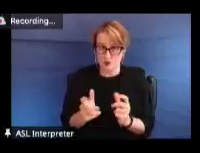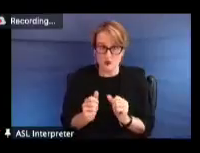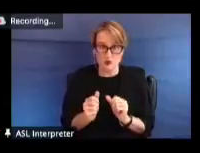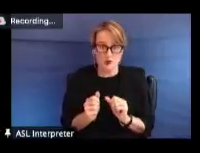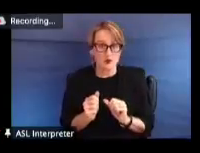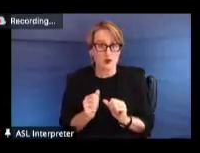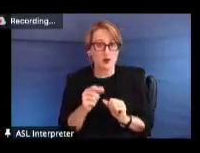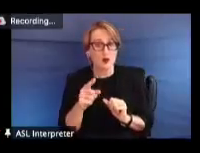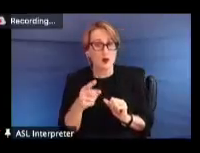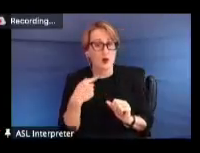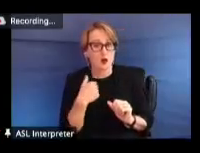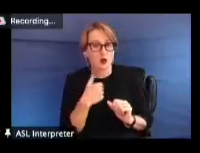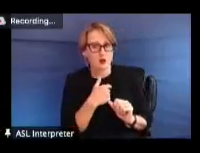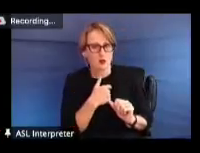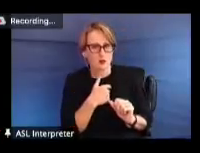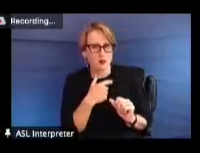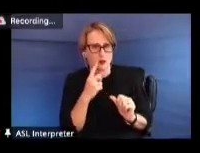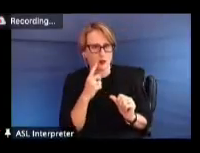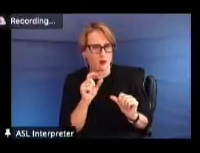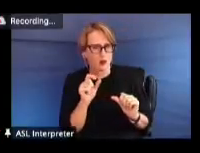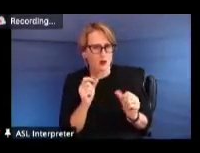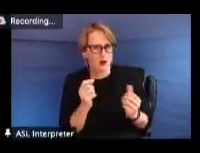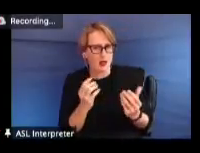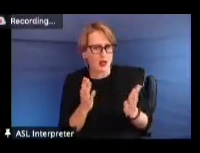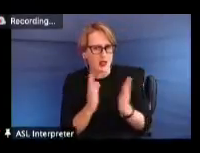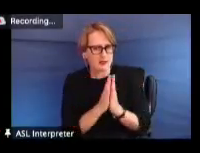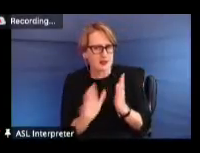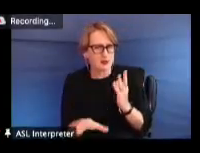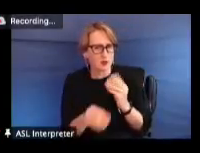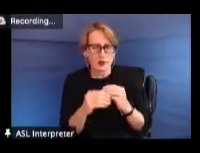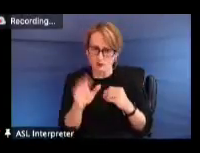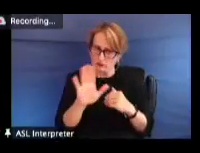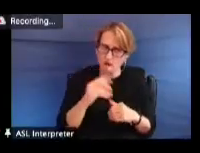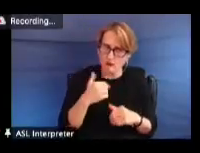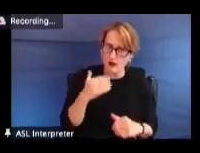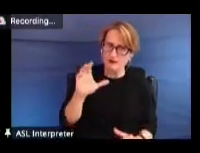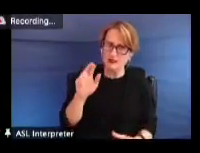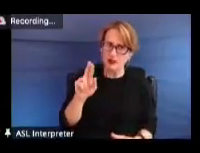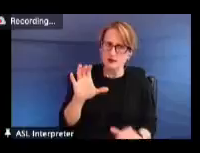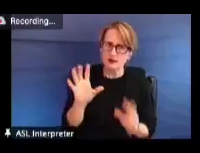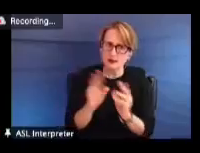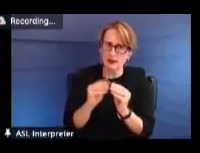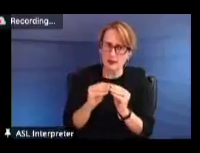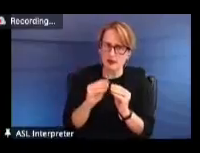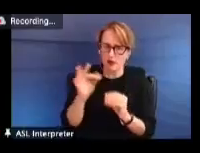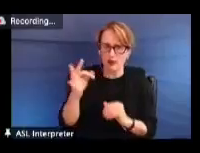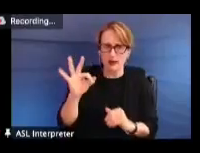proposing to add another meeting. Oh, there's a CRC meeting on the